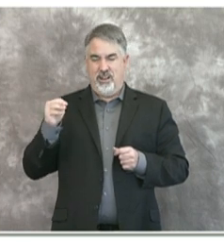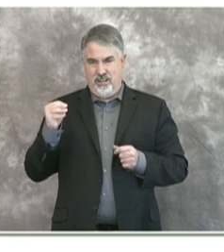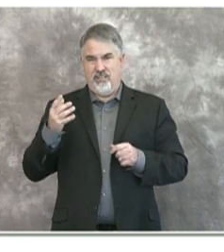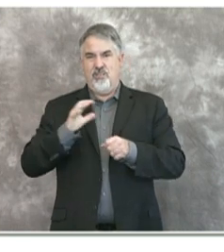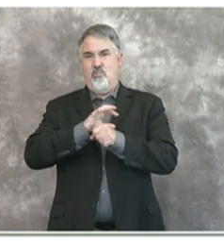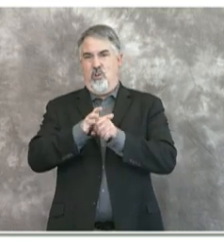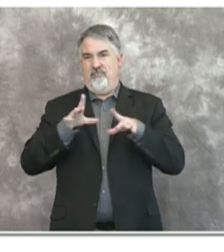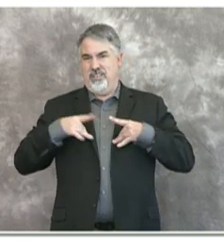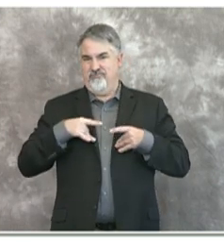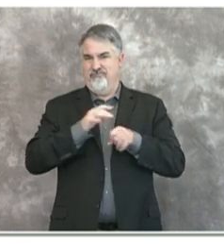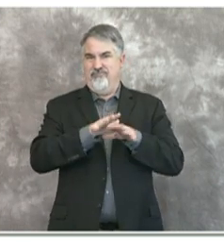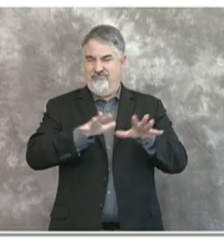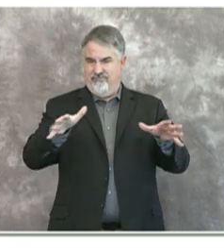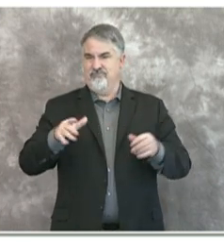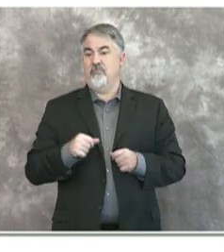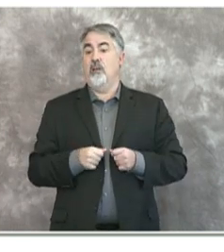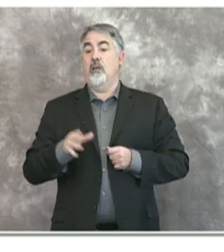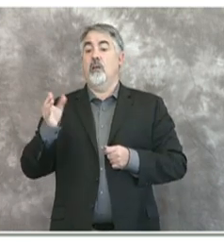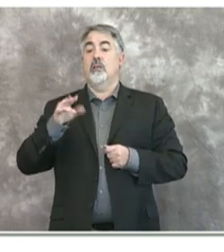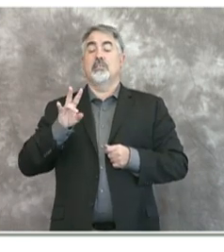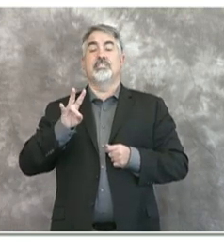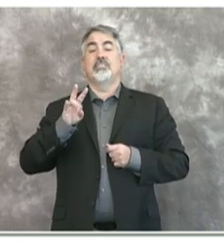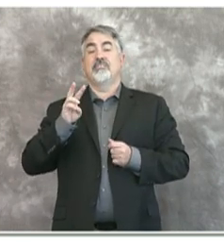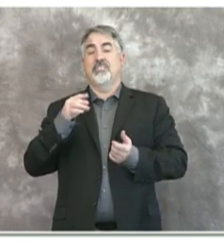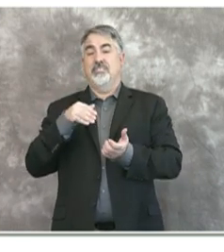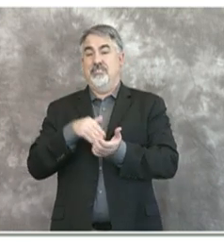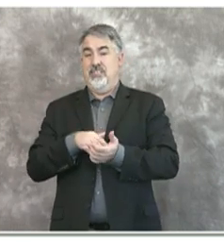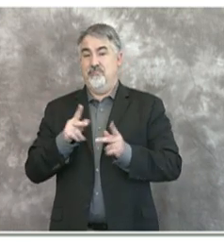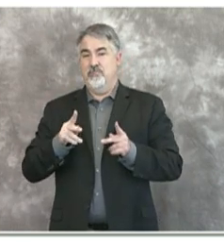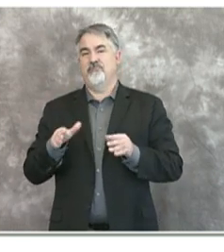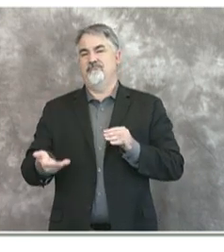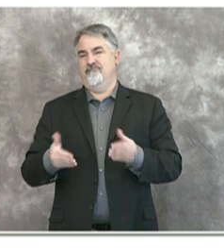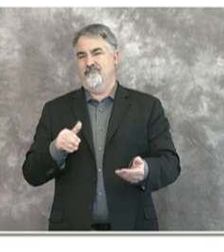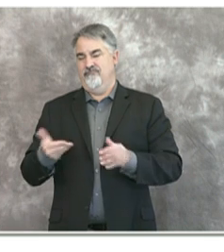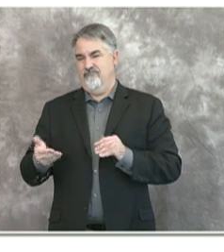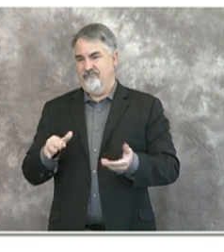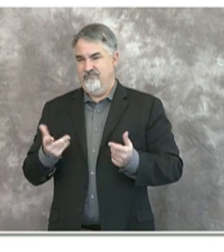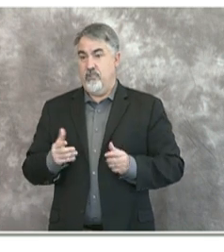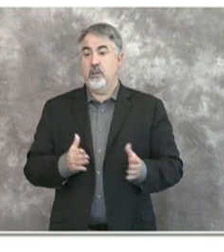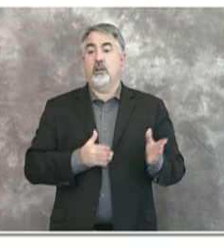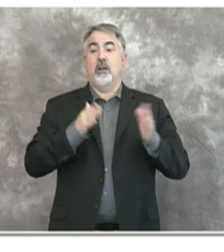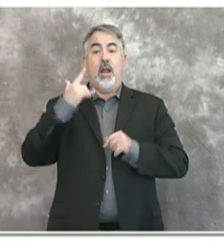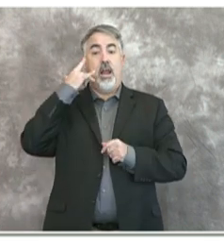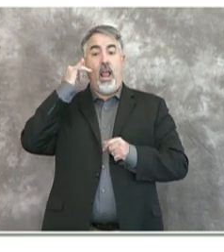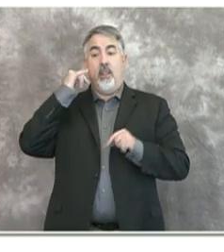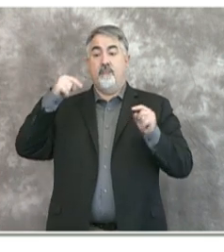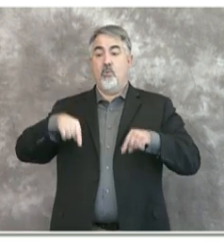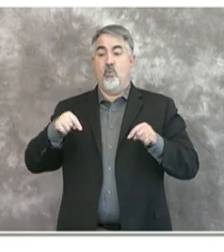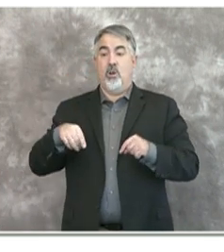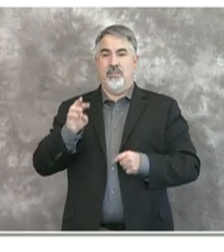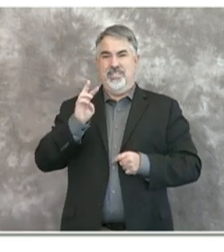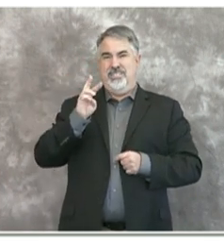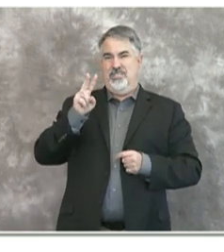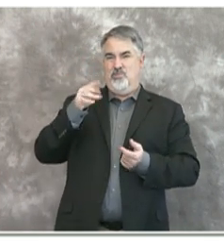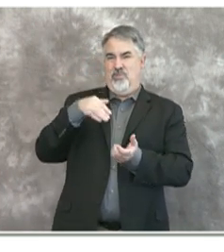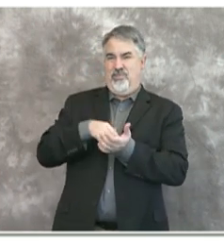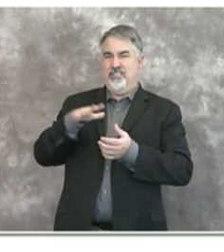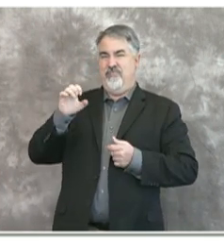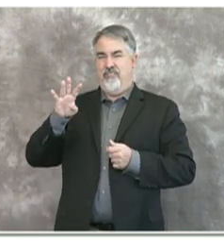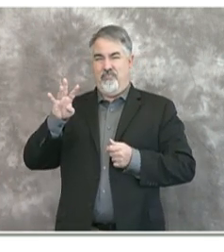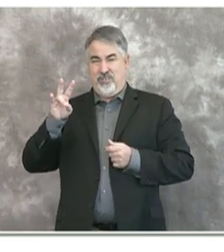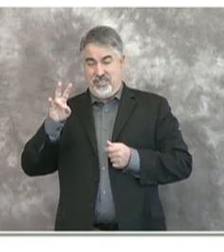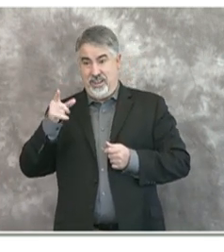1.27 million positive cases, including over 78,000 deaths. Statewide,